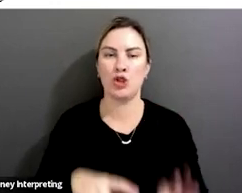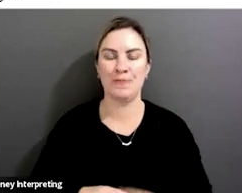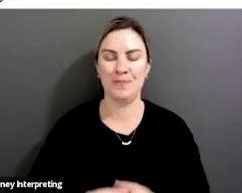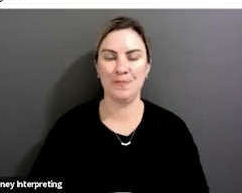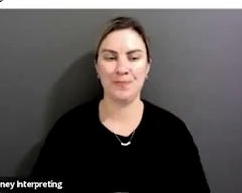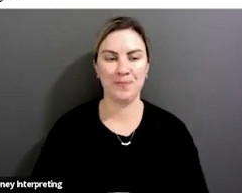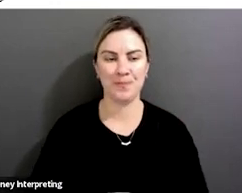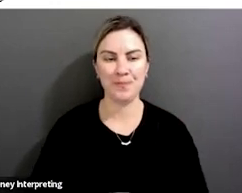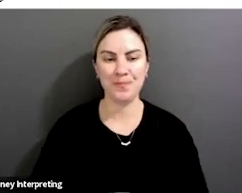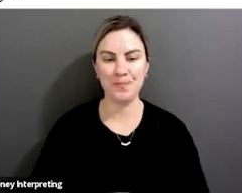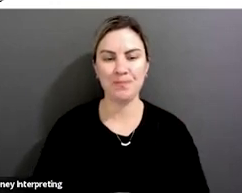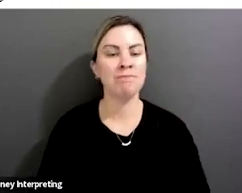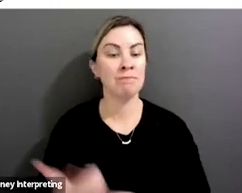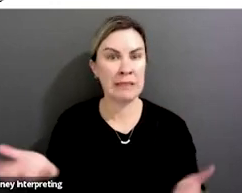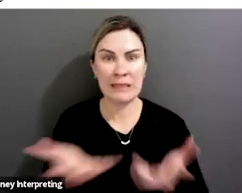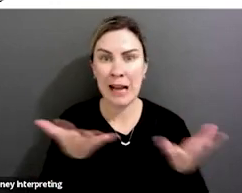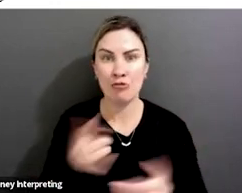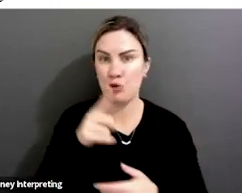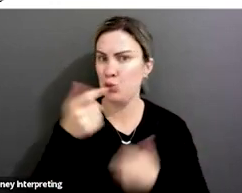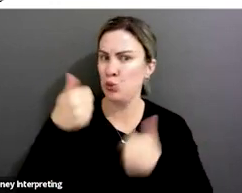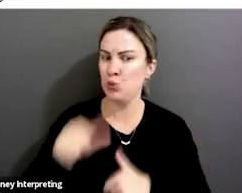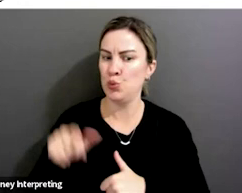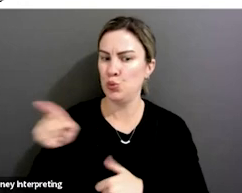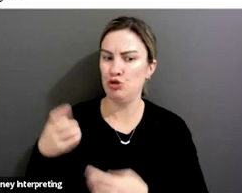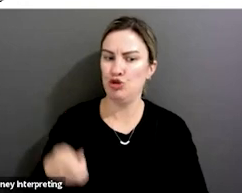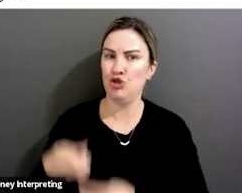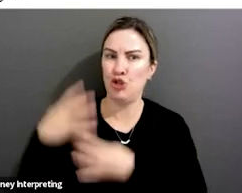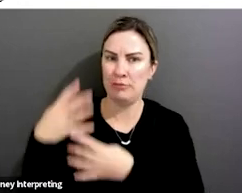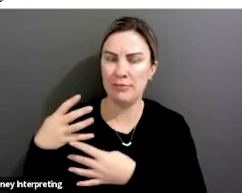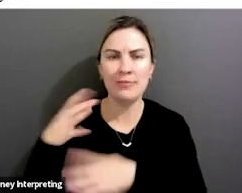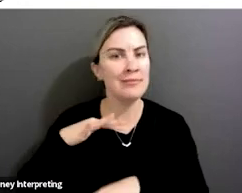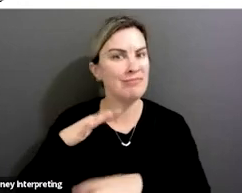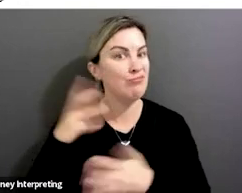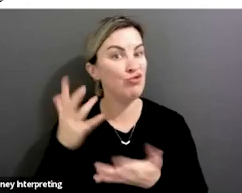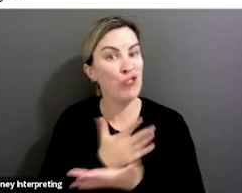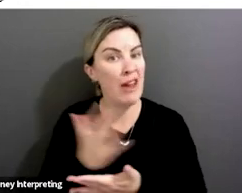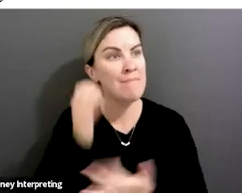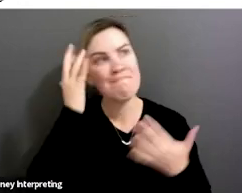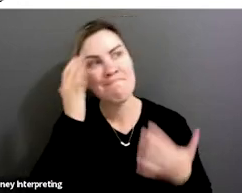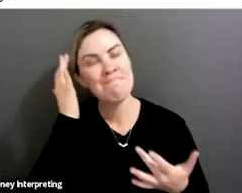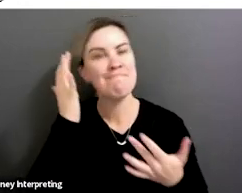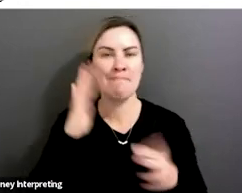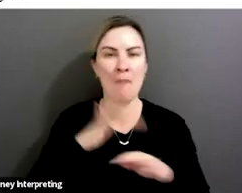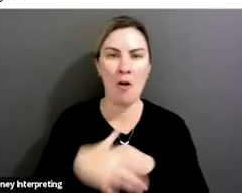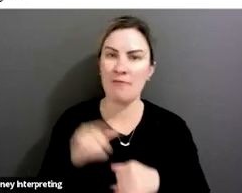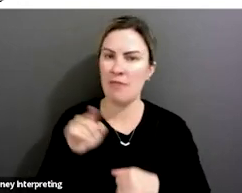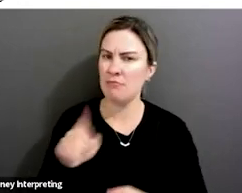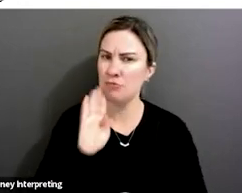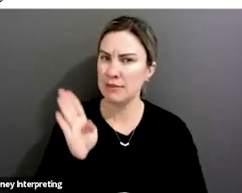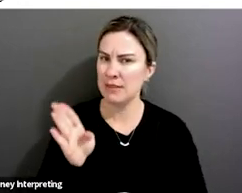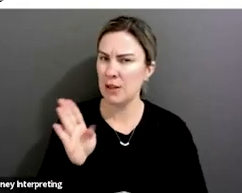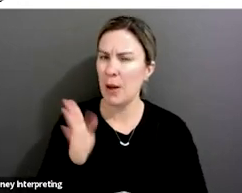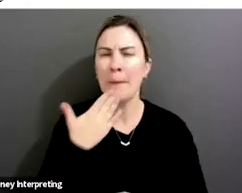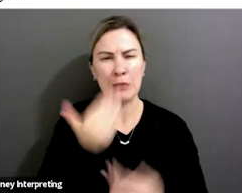I encourage you to use the chat to share any thoughts or reflections during the presentation. I would ask you to be respectful of